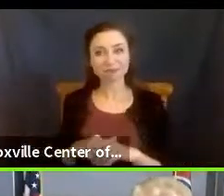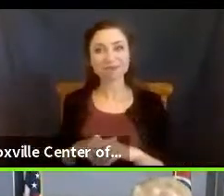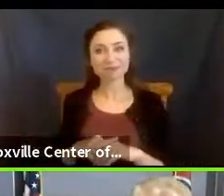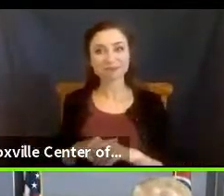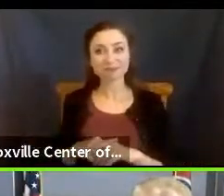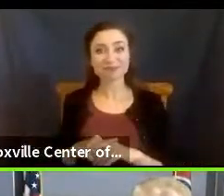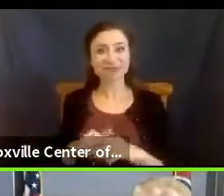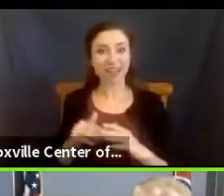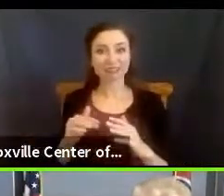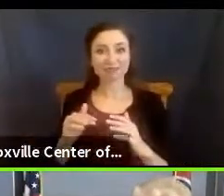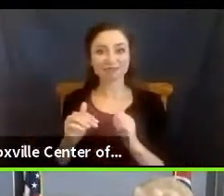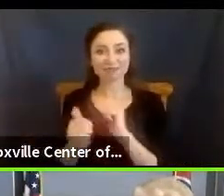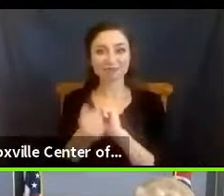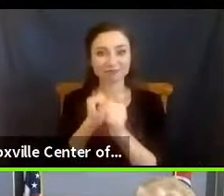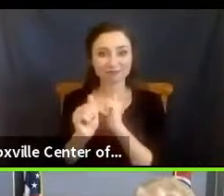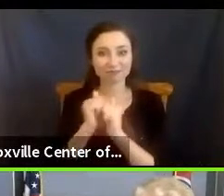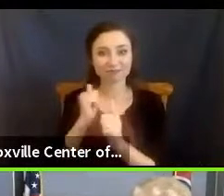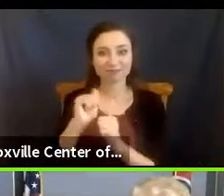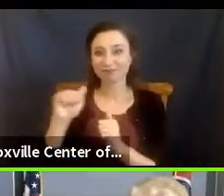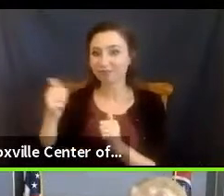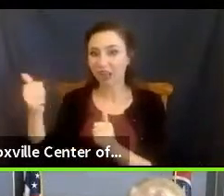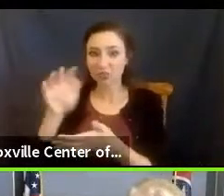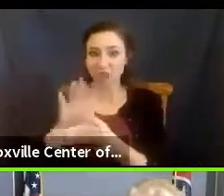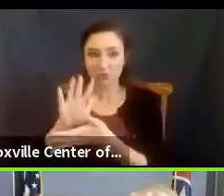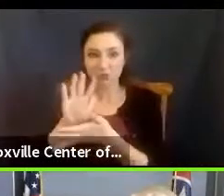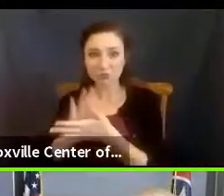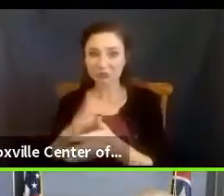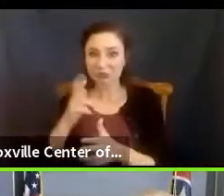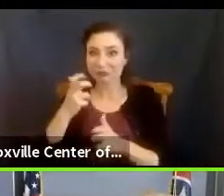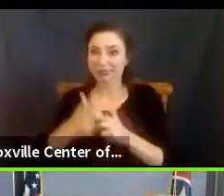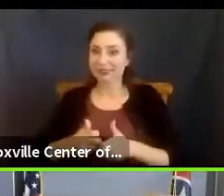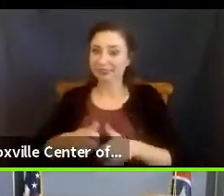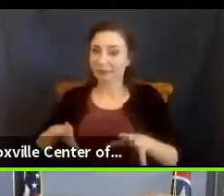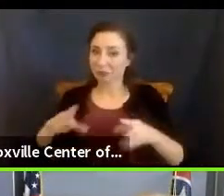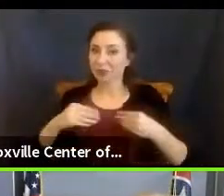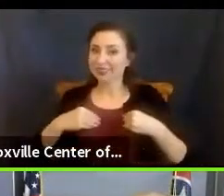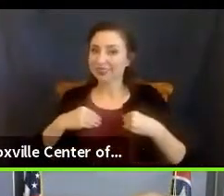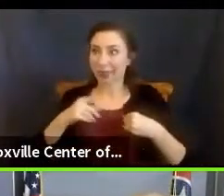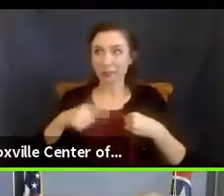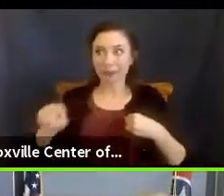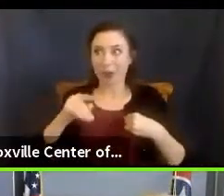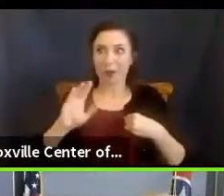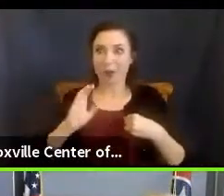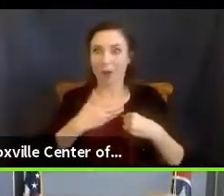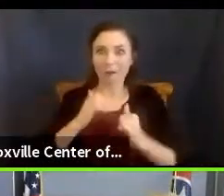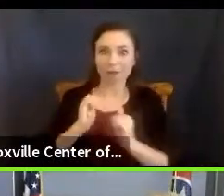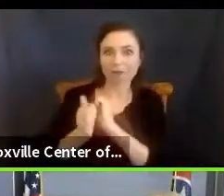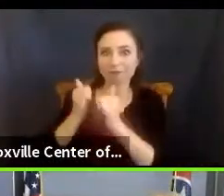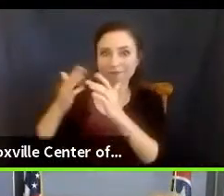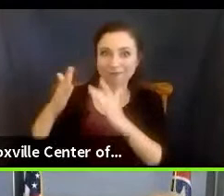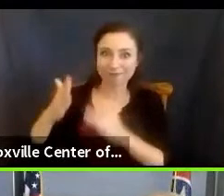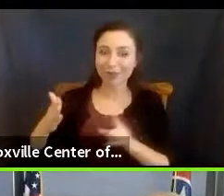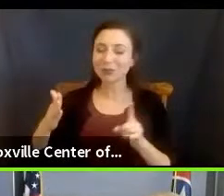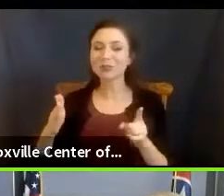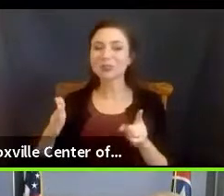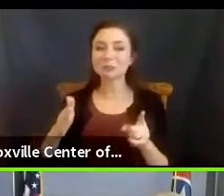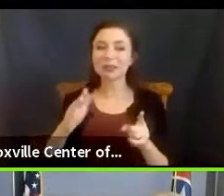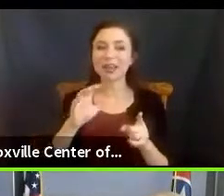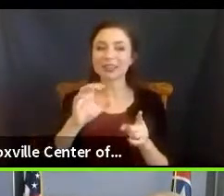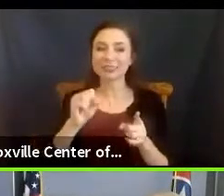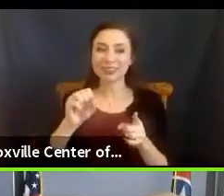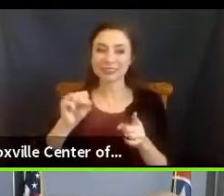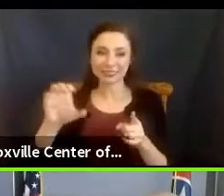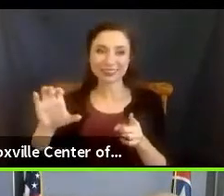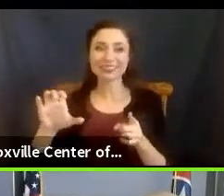as rivals with all these different schools, that was a little hard to take, but she was very complimentary actually of the SEC schools as compared to